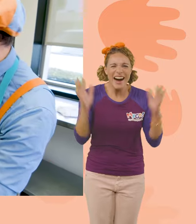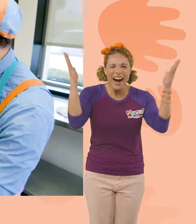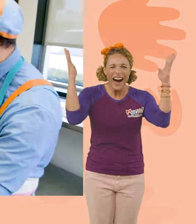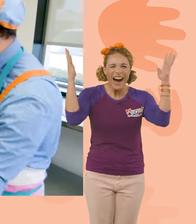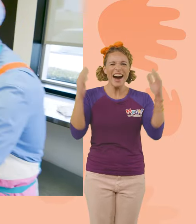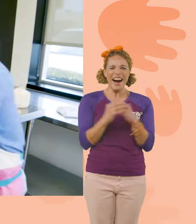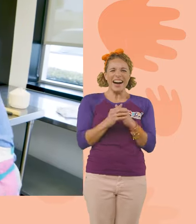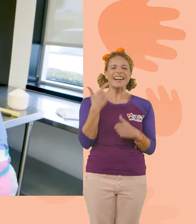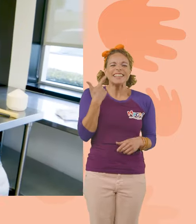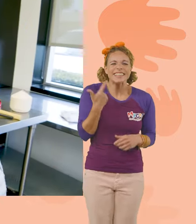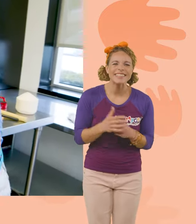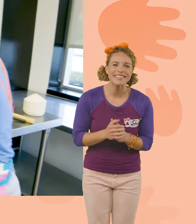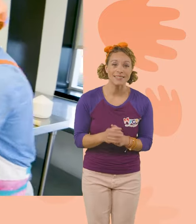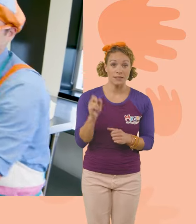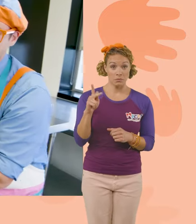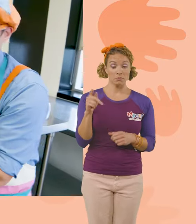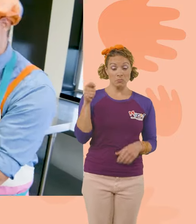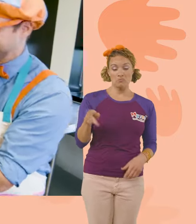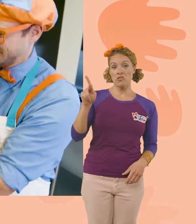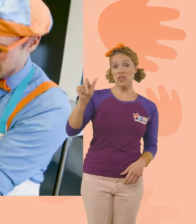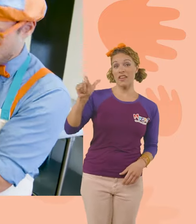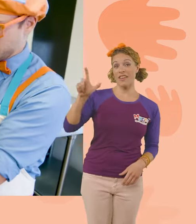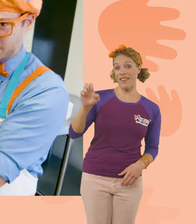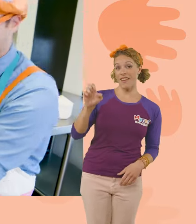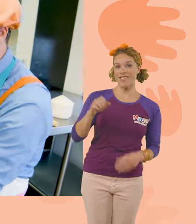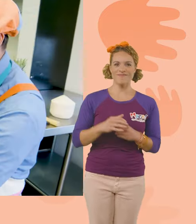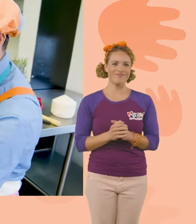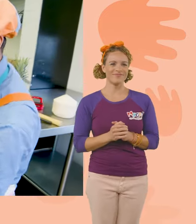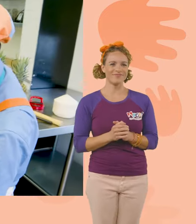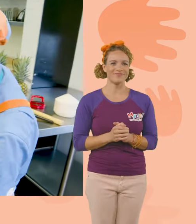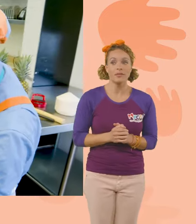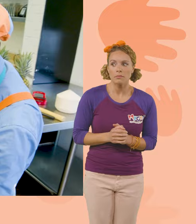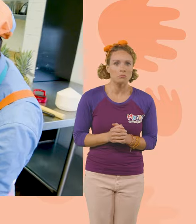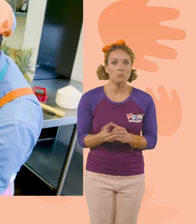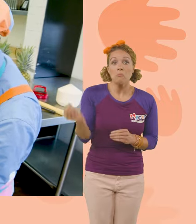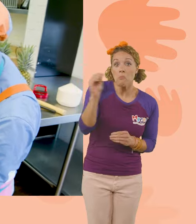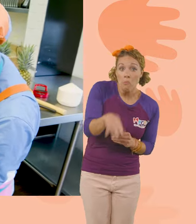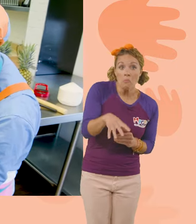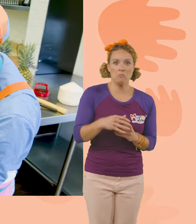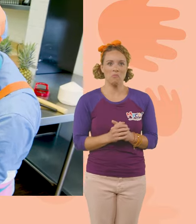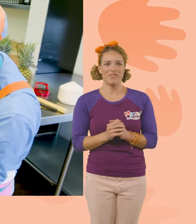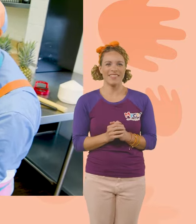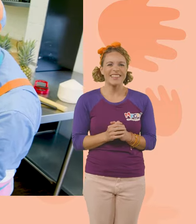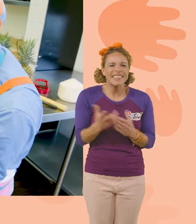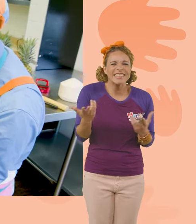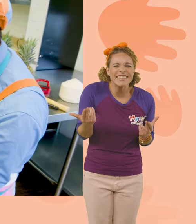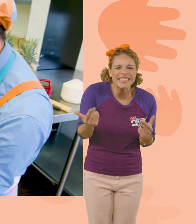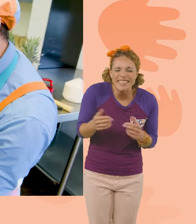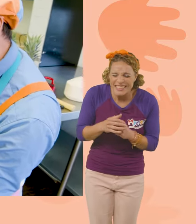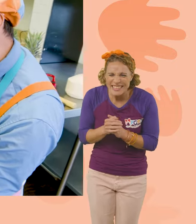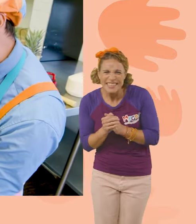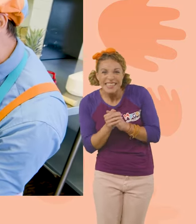Woohoo! Okay, that kale. Whoa! Let's put some in there.